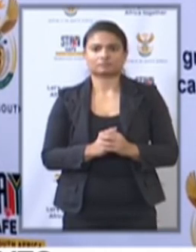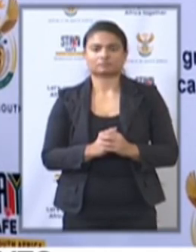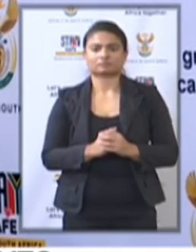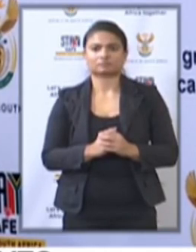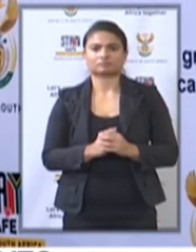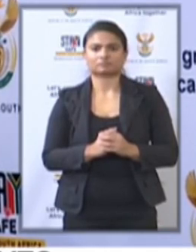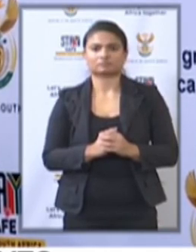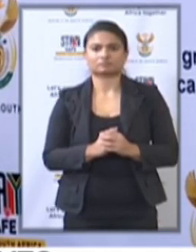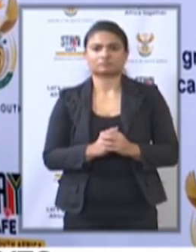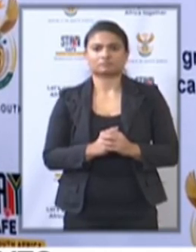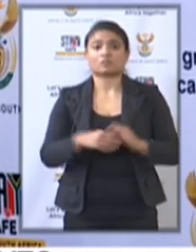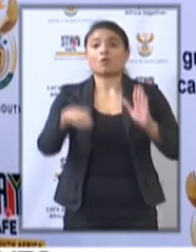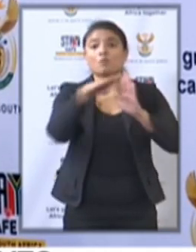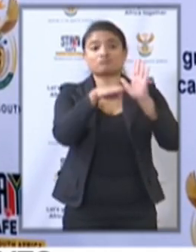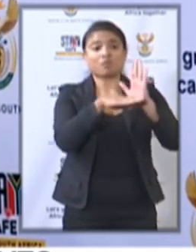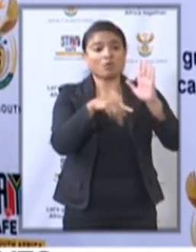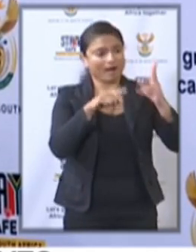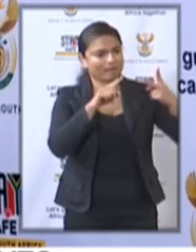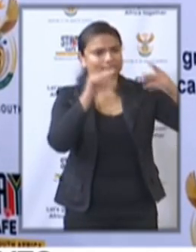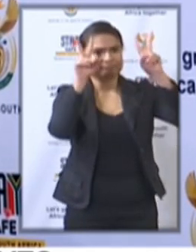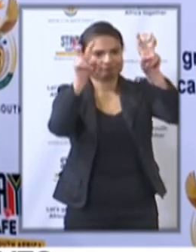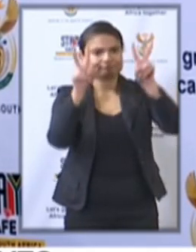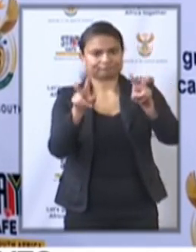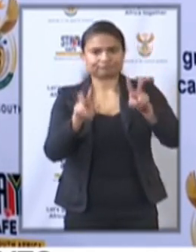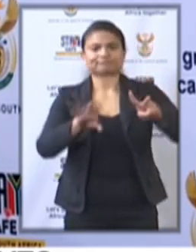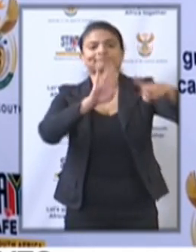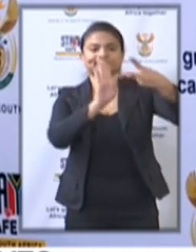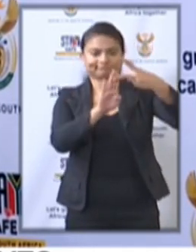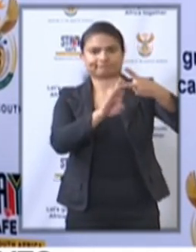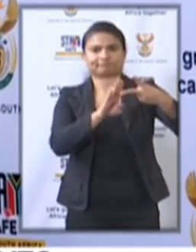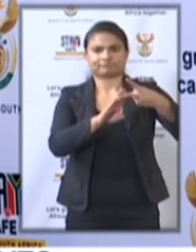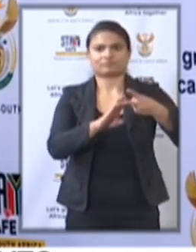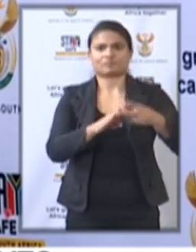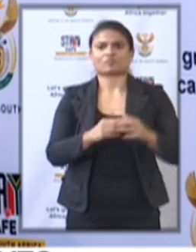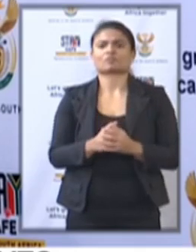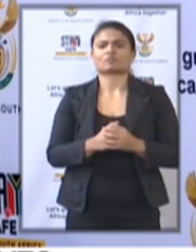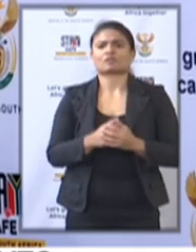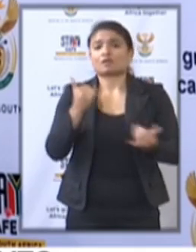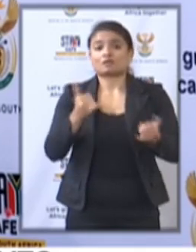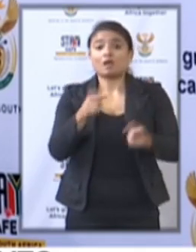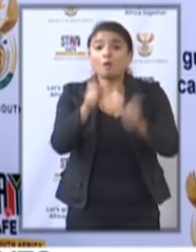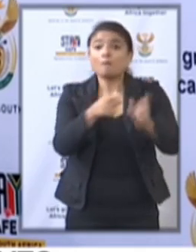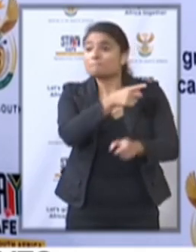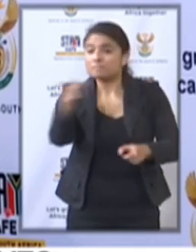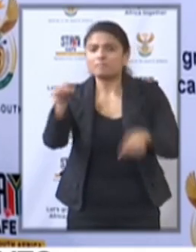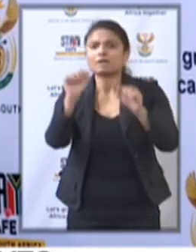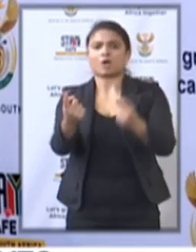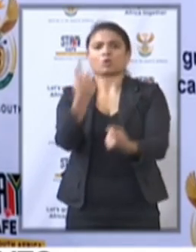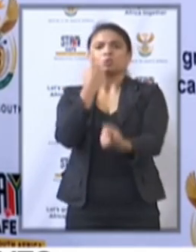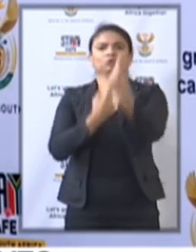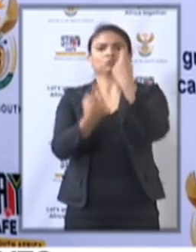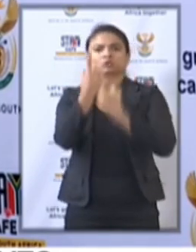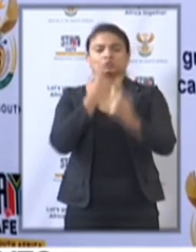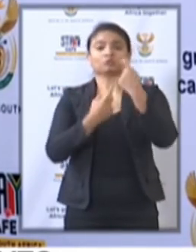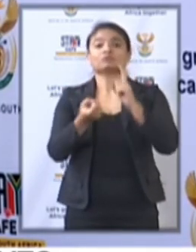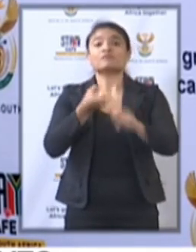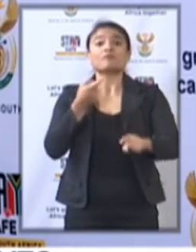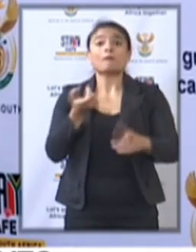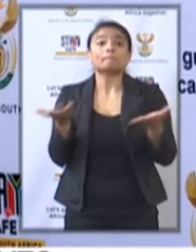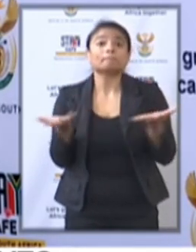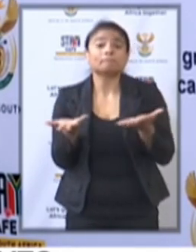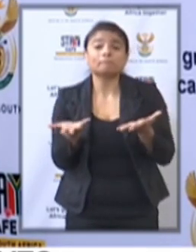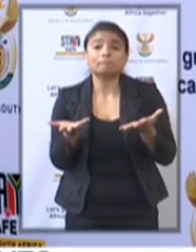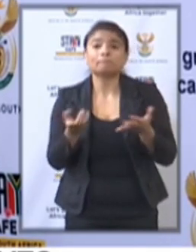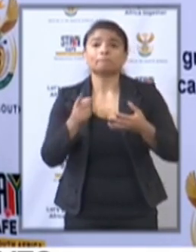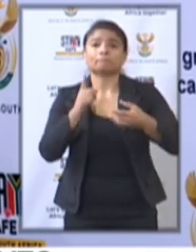the program, where we will be taking questions from the